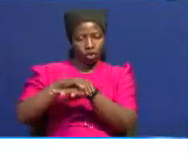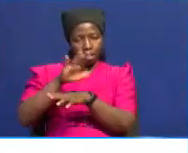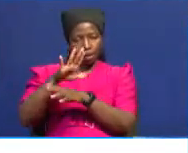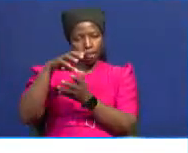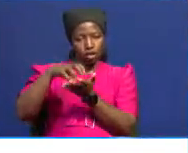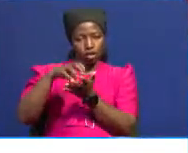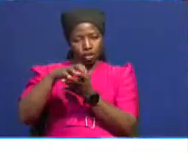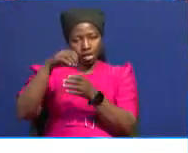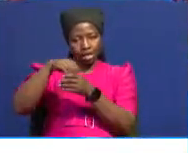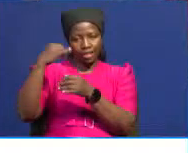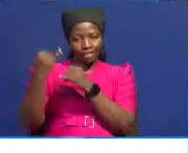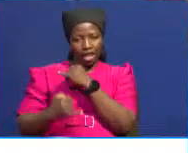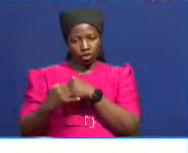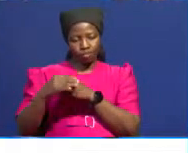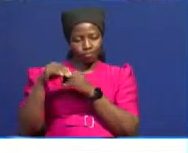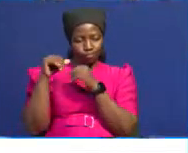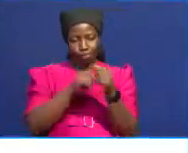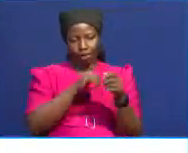final.